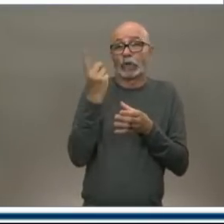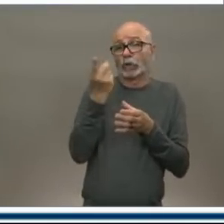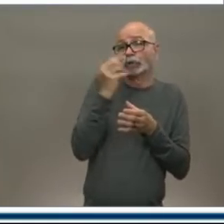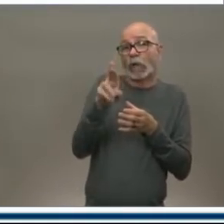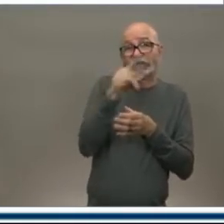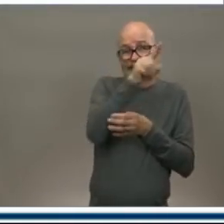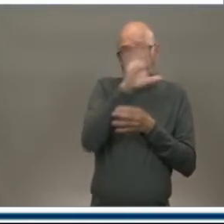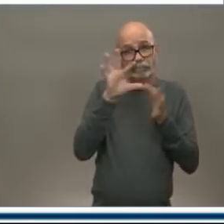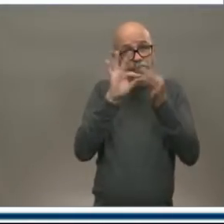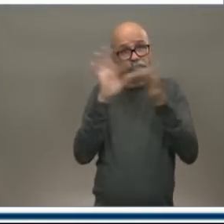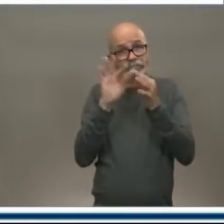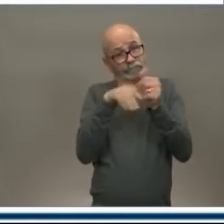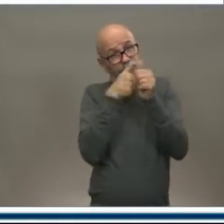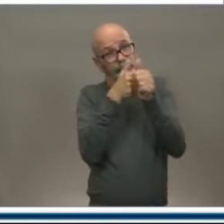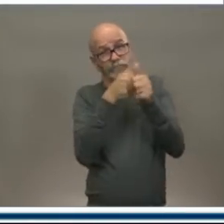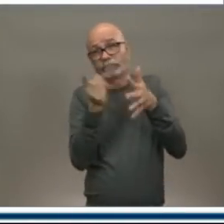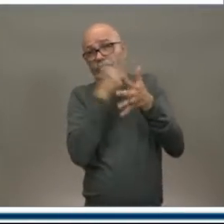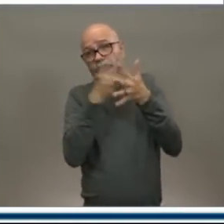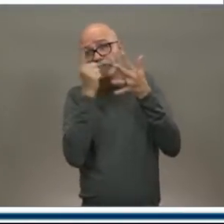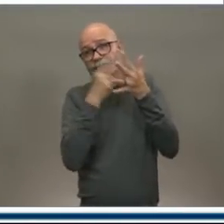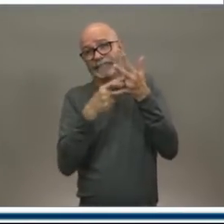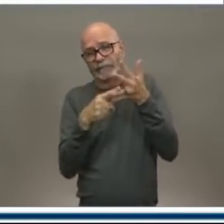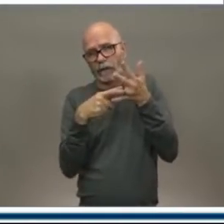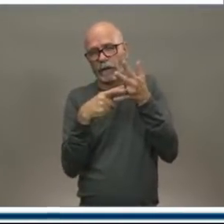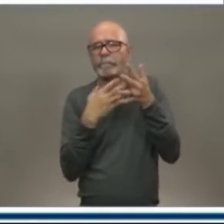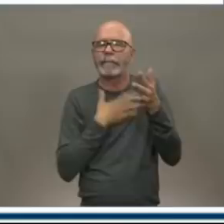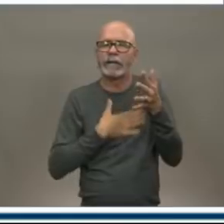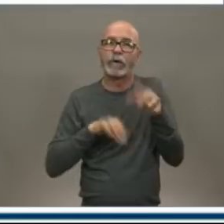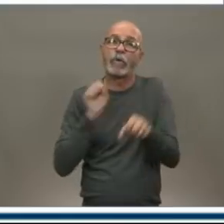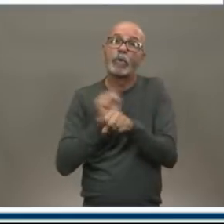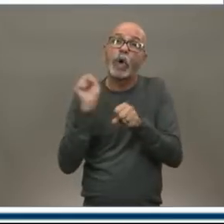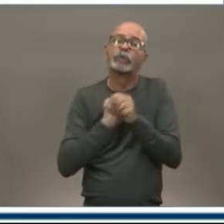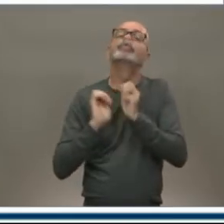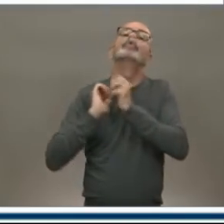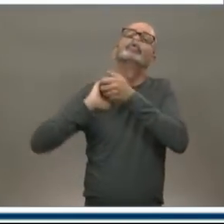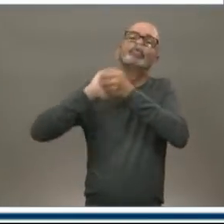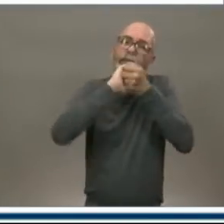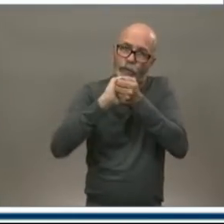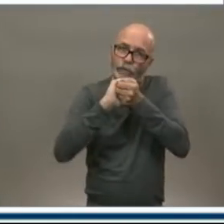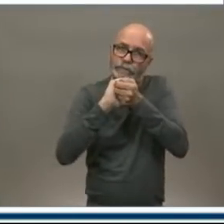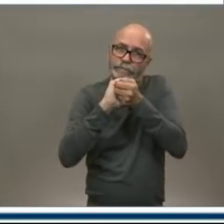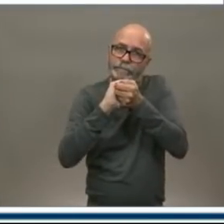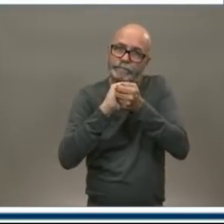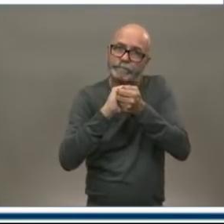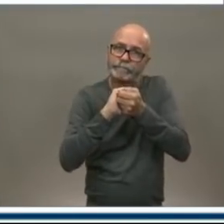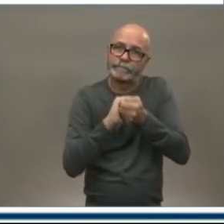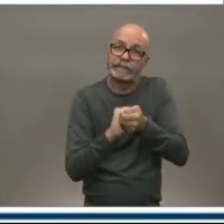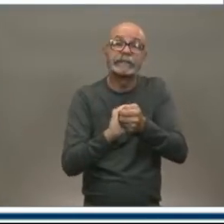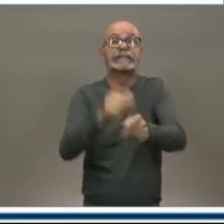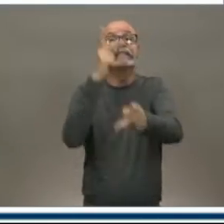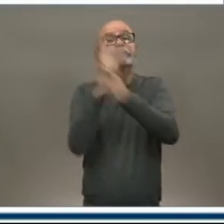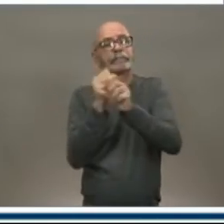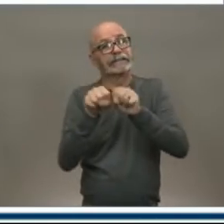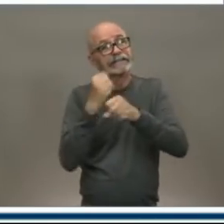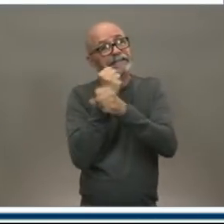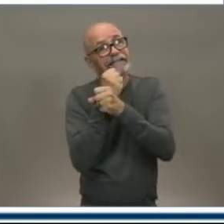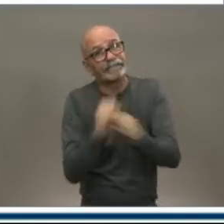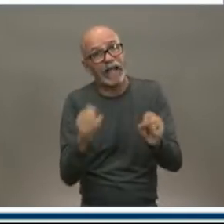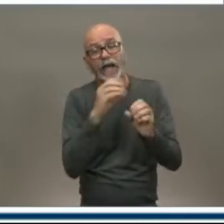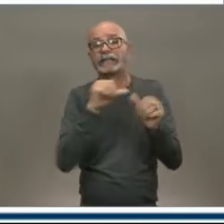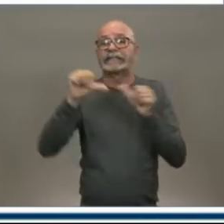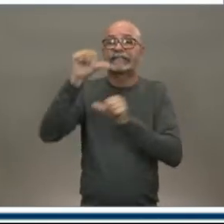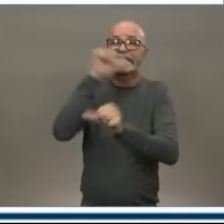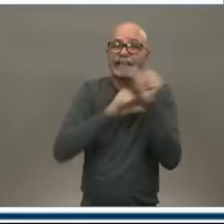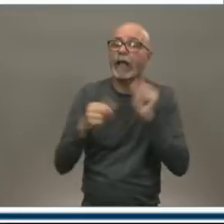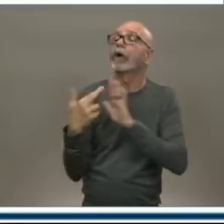are working together to keep each other safe by continuing to follow these protocols. And if we don't, just look